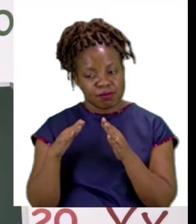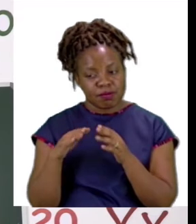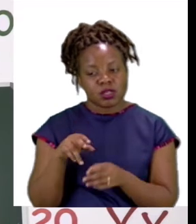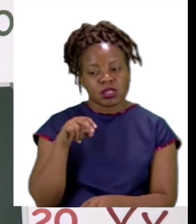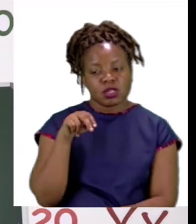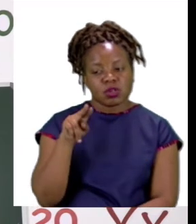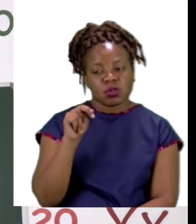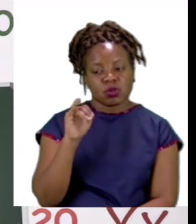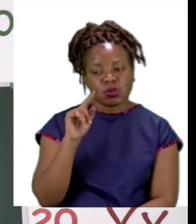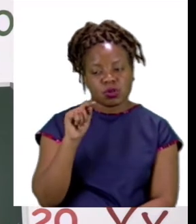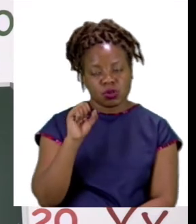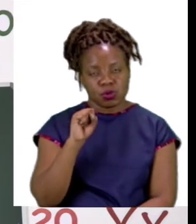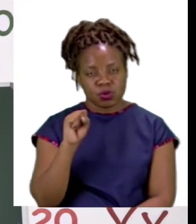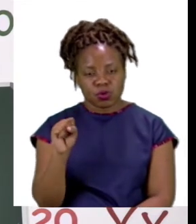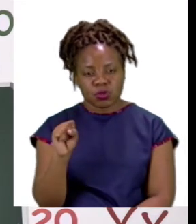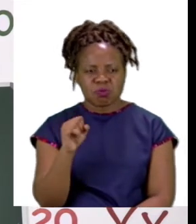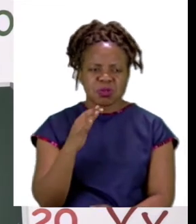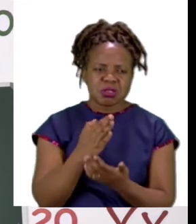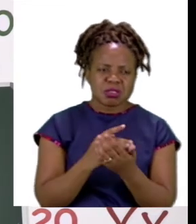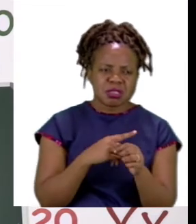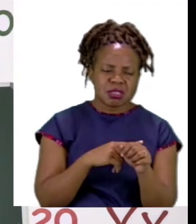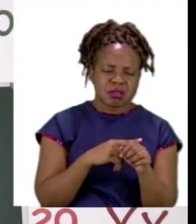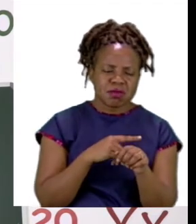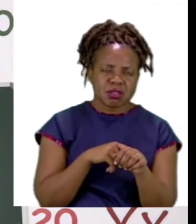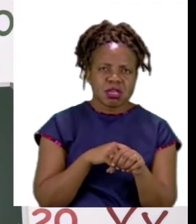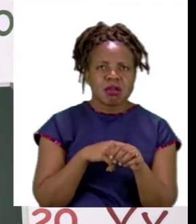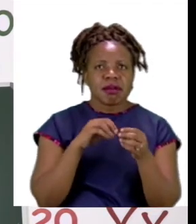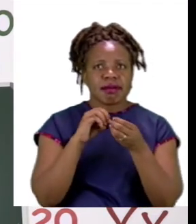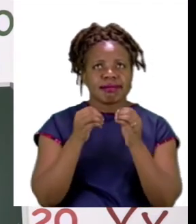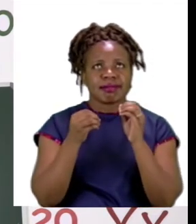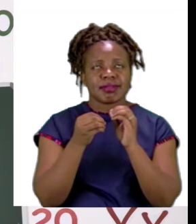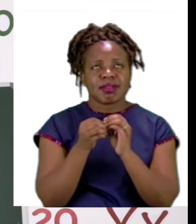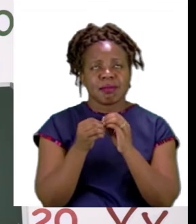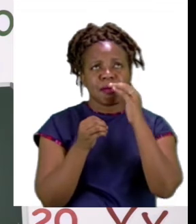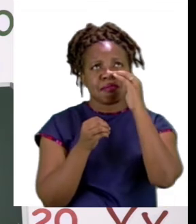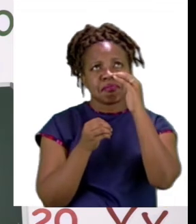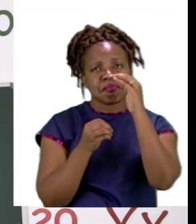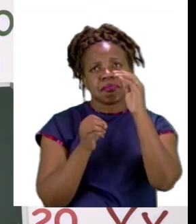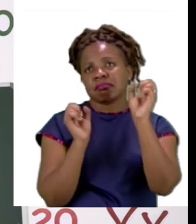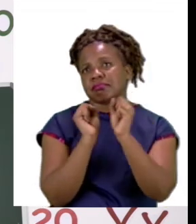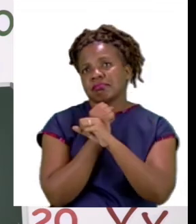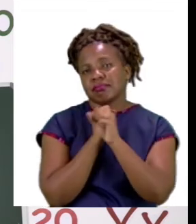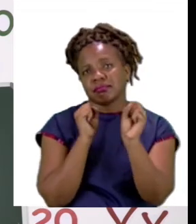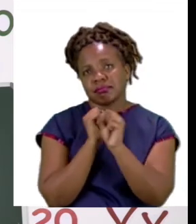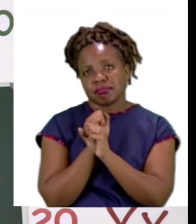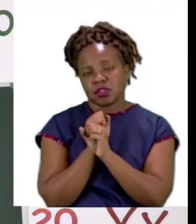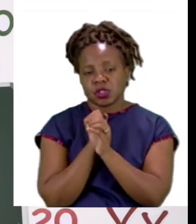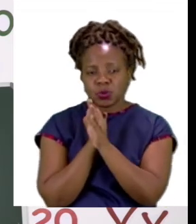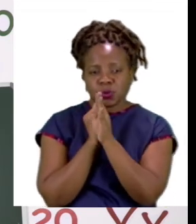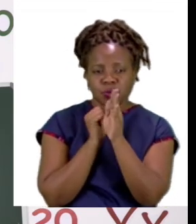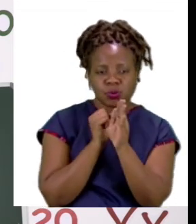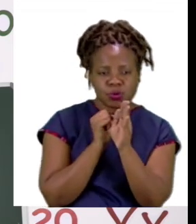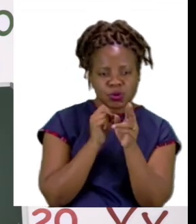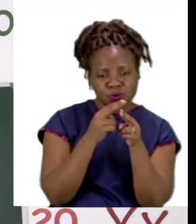take away. If it can't, that means you need to go to the next place value and ask for a